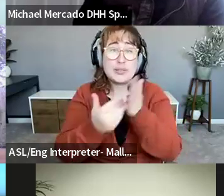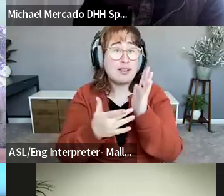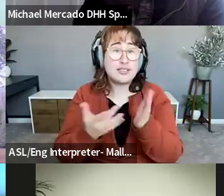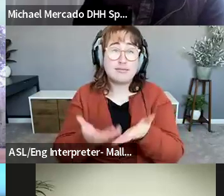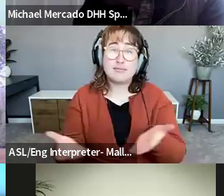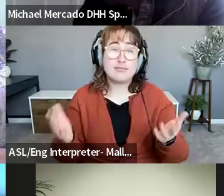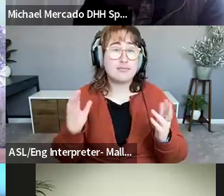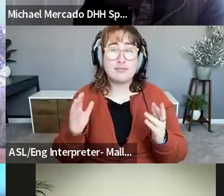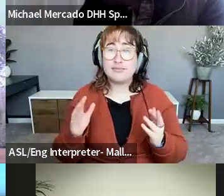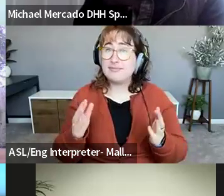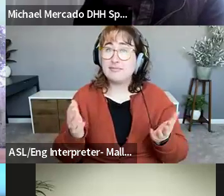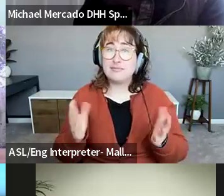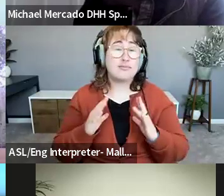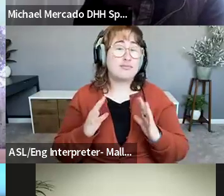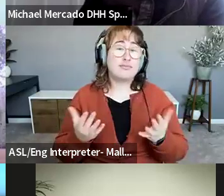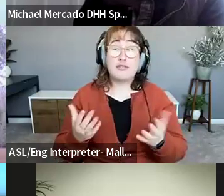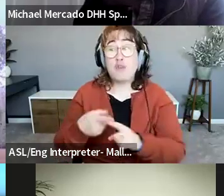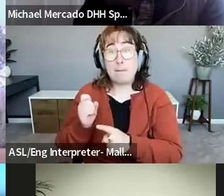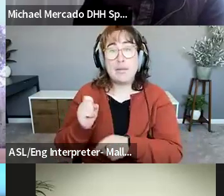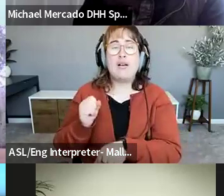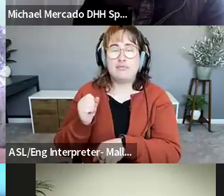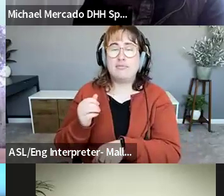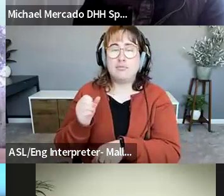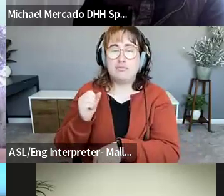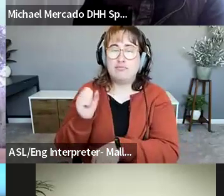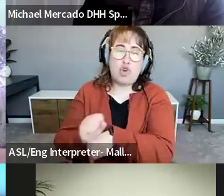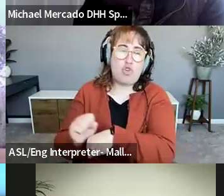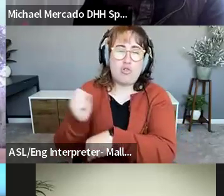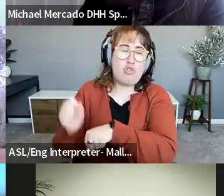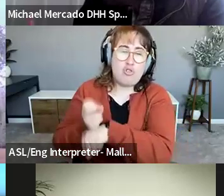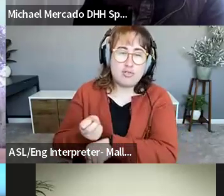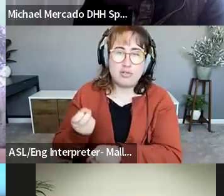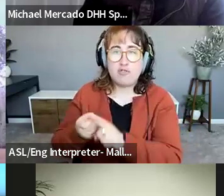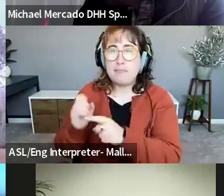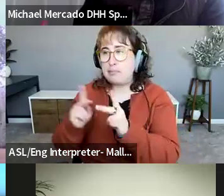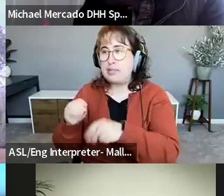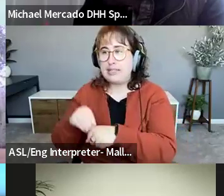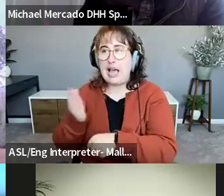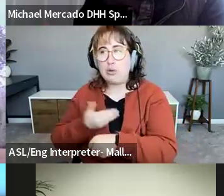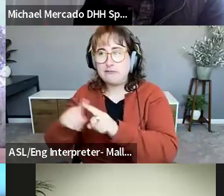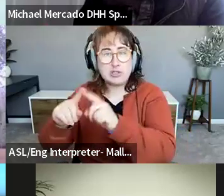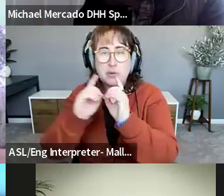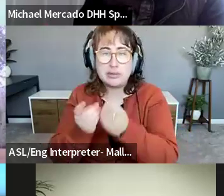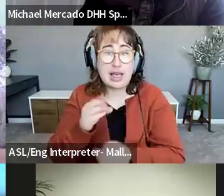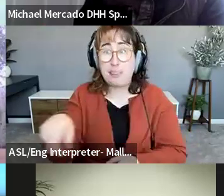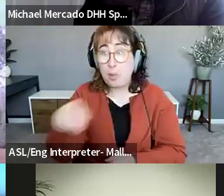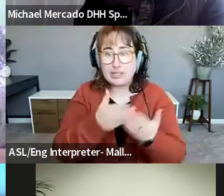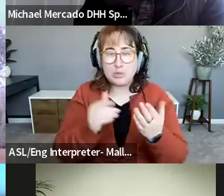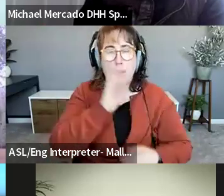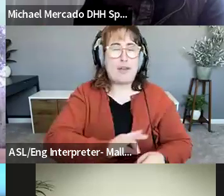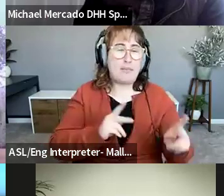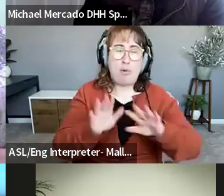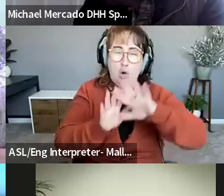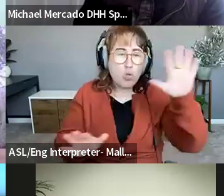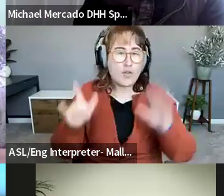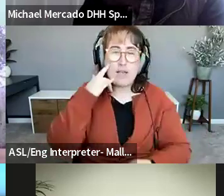we've gotten here and a lot of hard work put in by the staff within our community services department. And these are things that are going to benefit folks